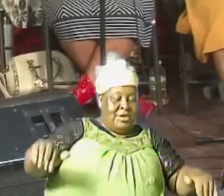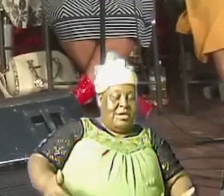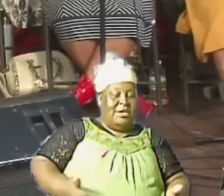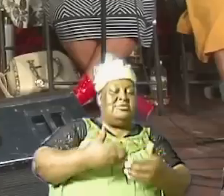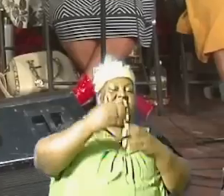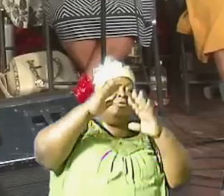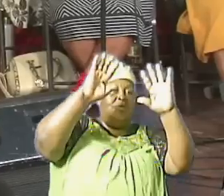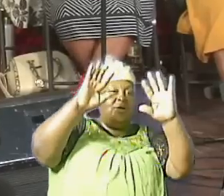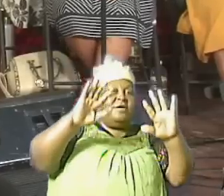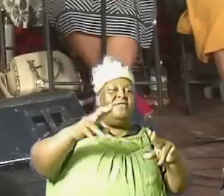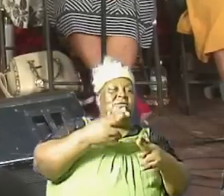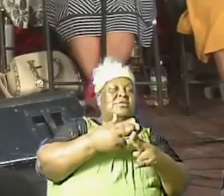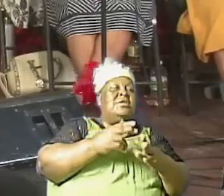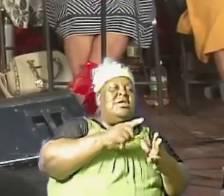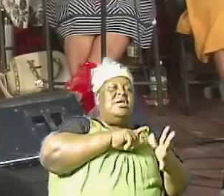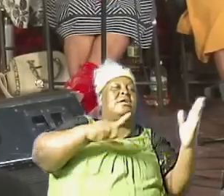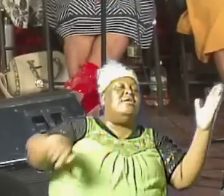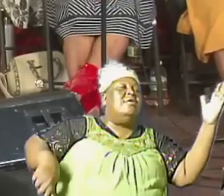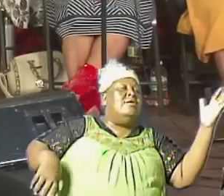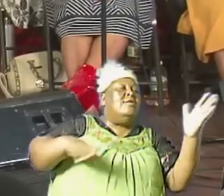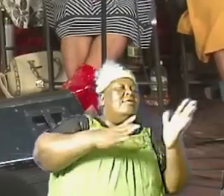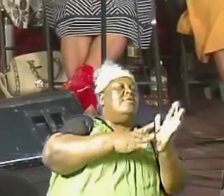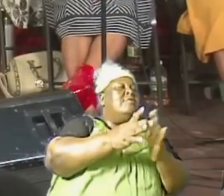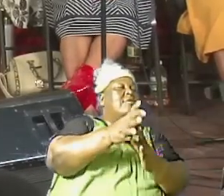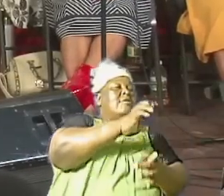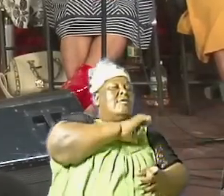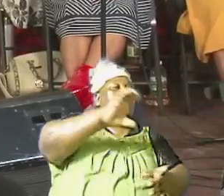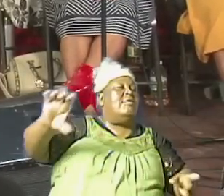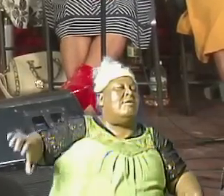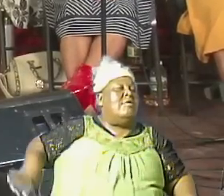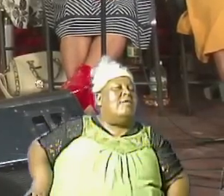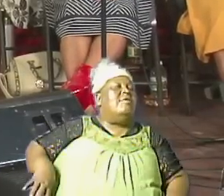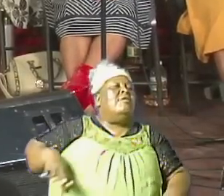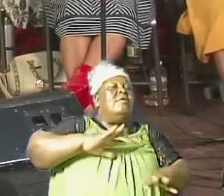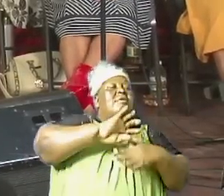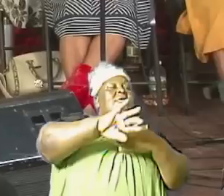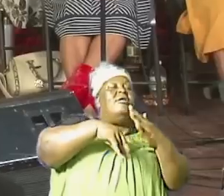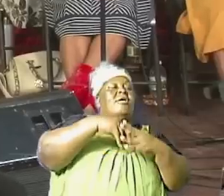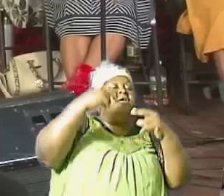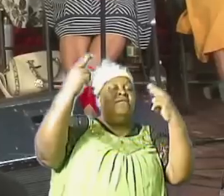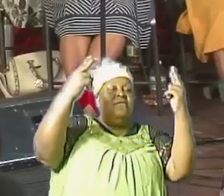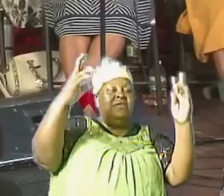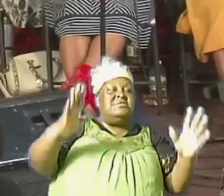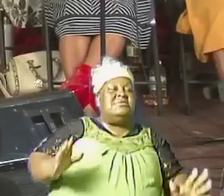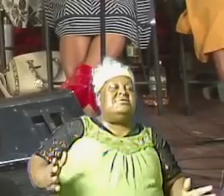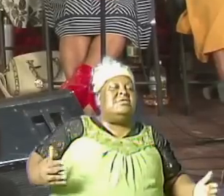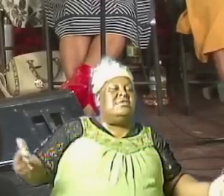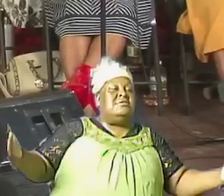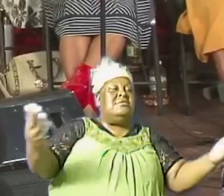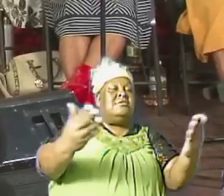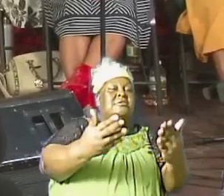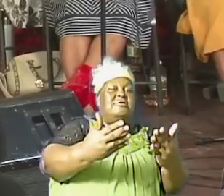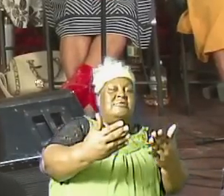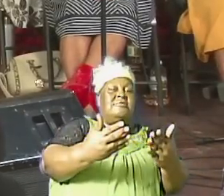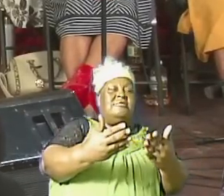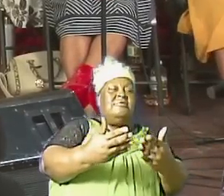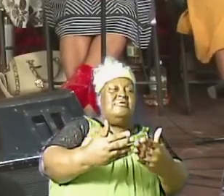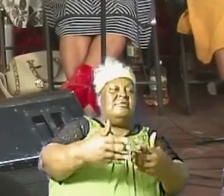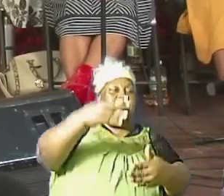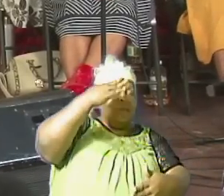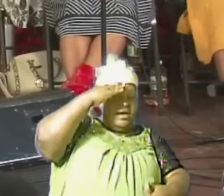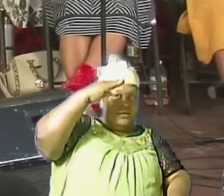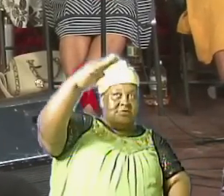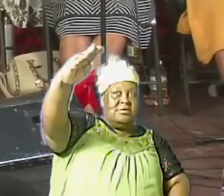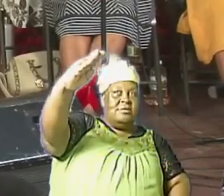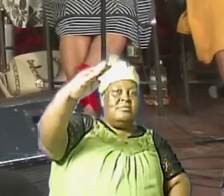the wonderful name of the Lord Jesus Christ. To all the guests who are in the house. Amen. Praise God.